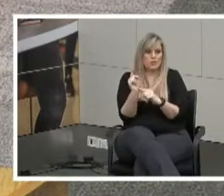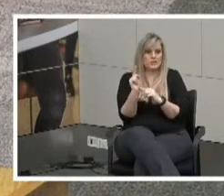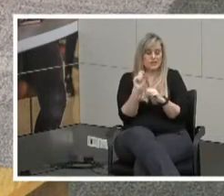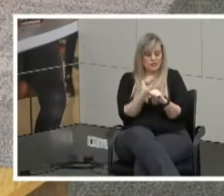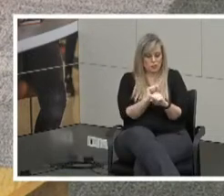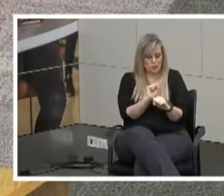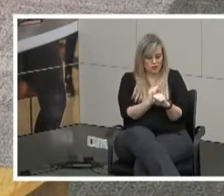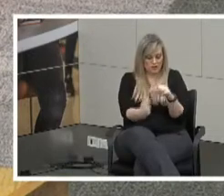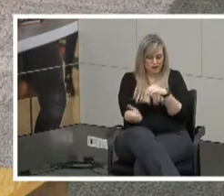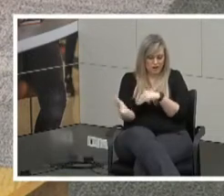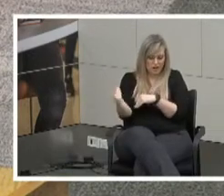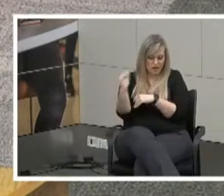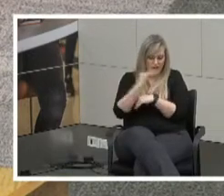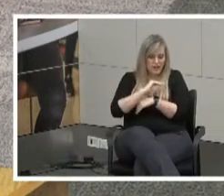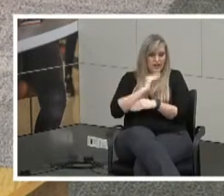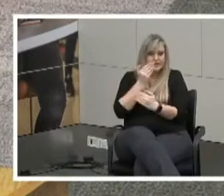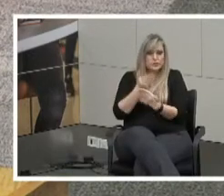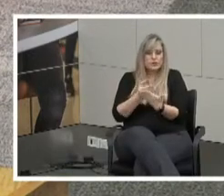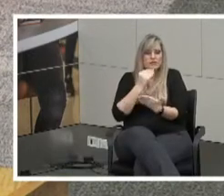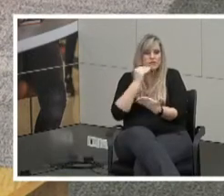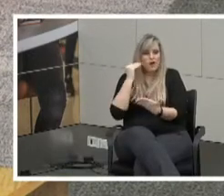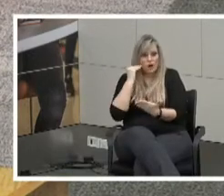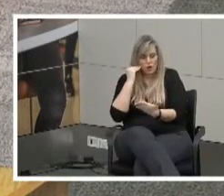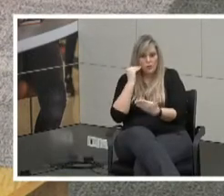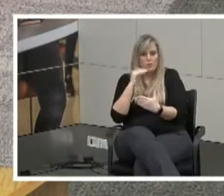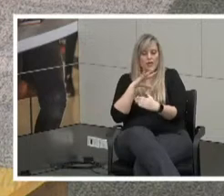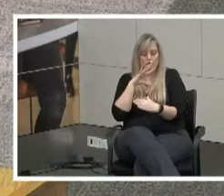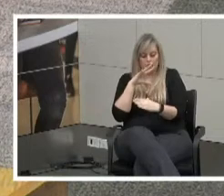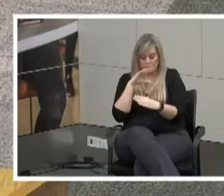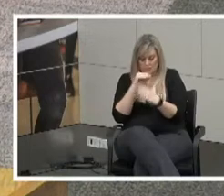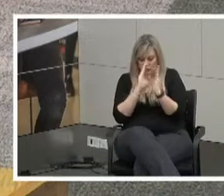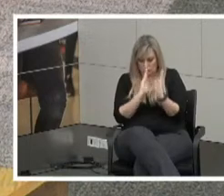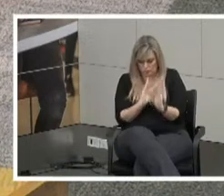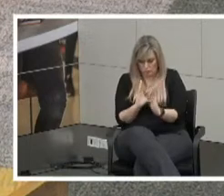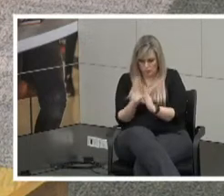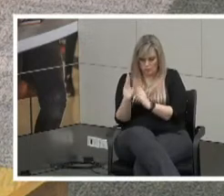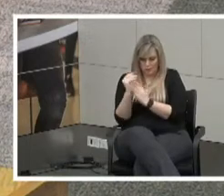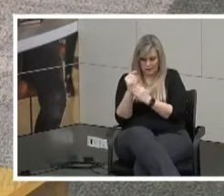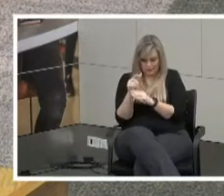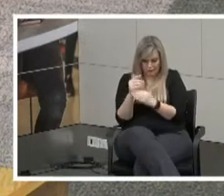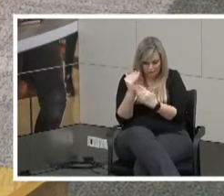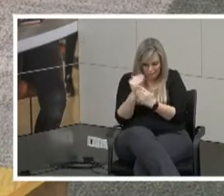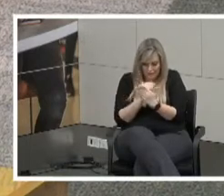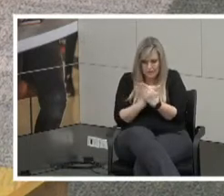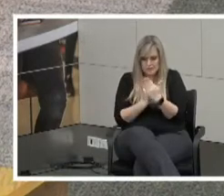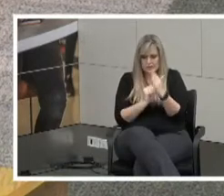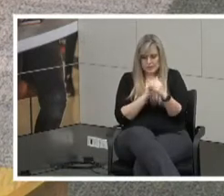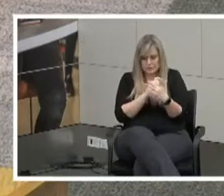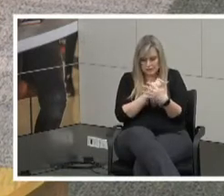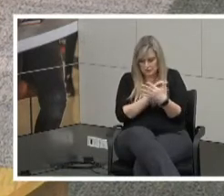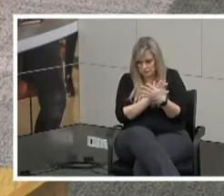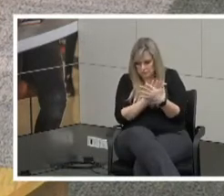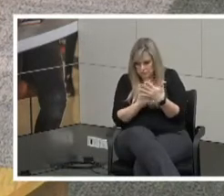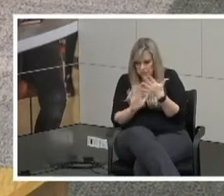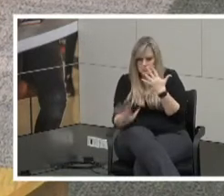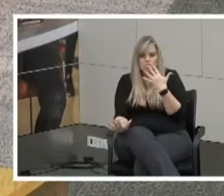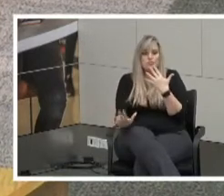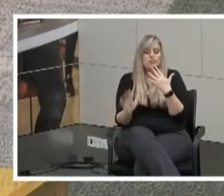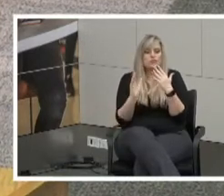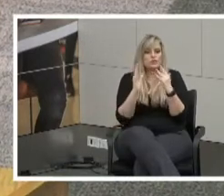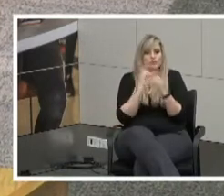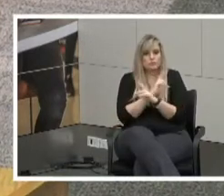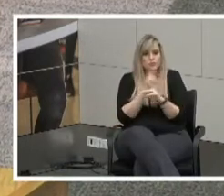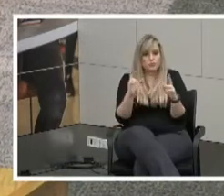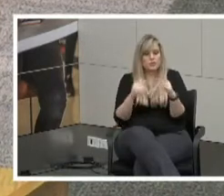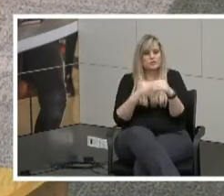home only to immerse myself in lengthy lesson preparations and other daily tasks all in anticipation of the next day's